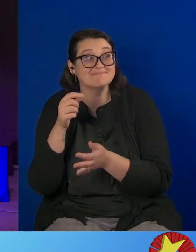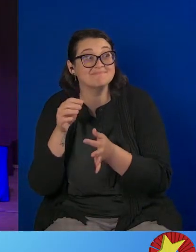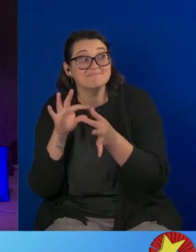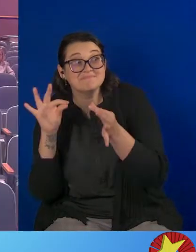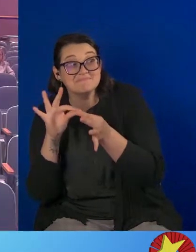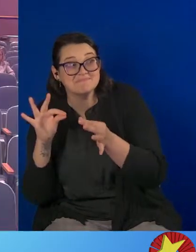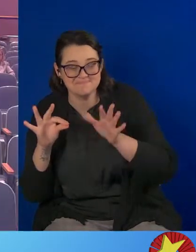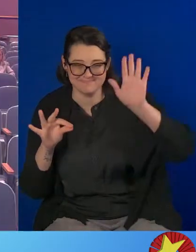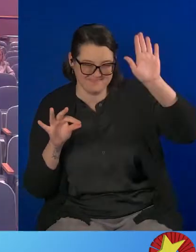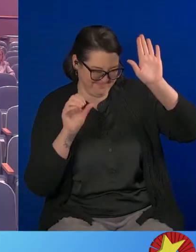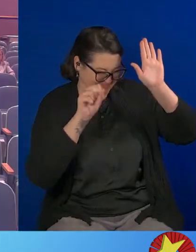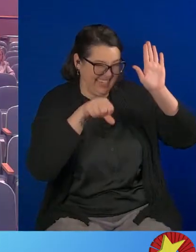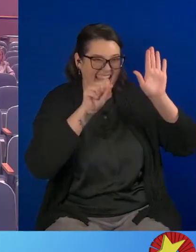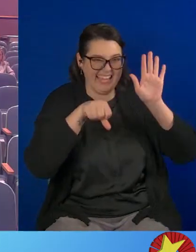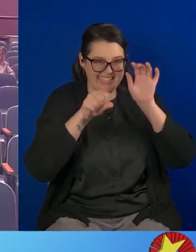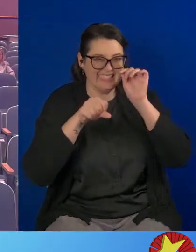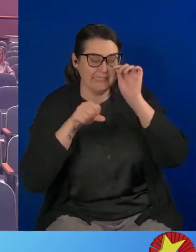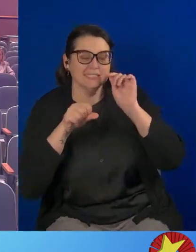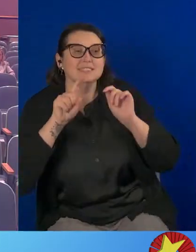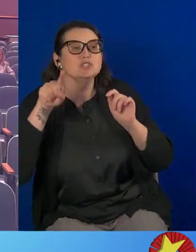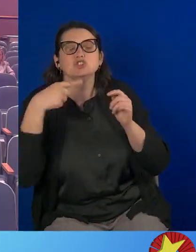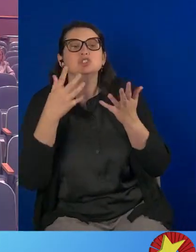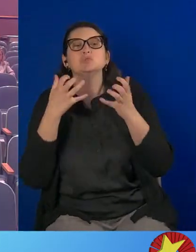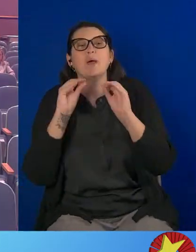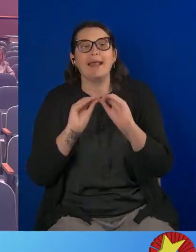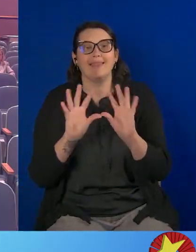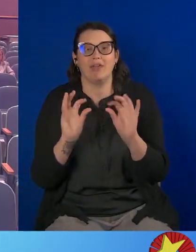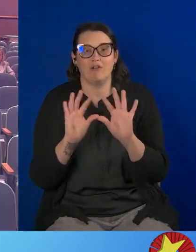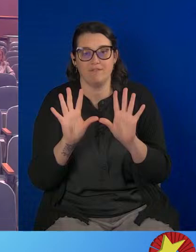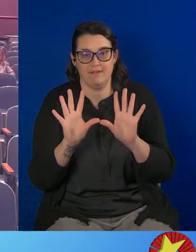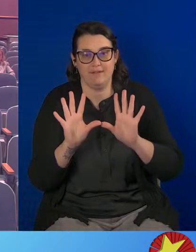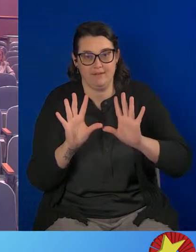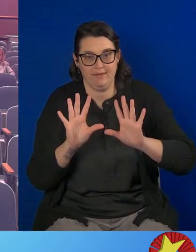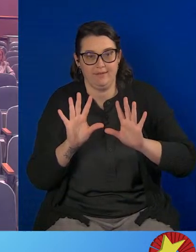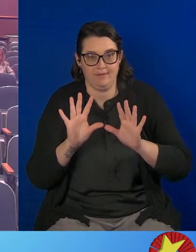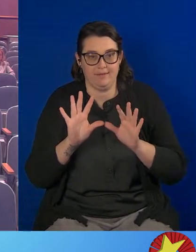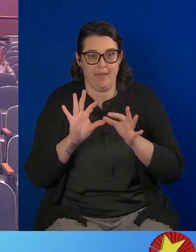Yes, just a point of clarification regarding